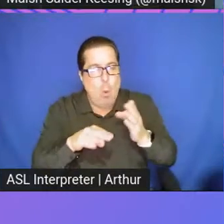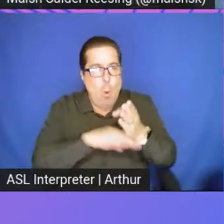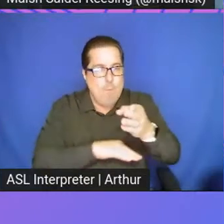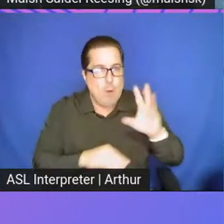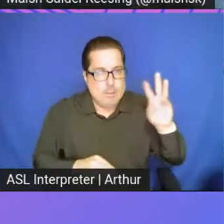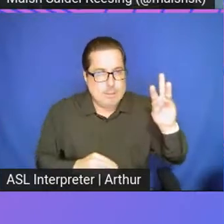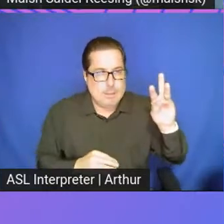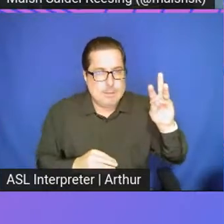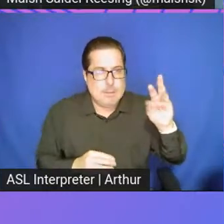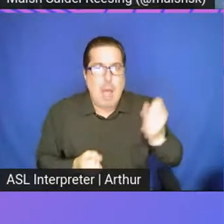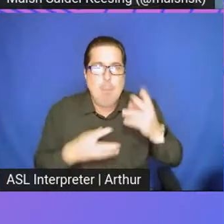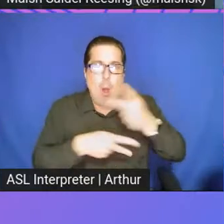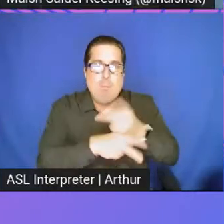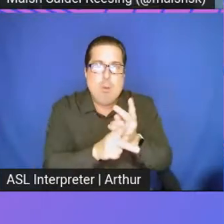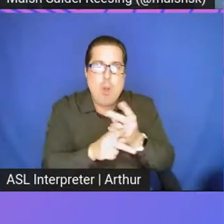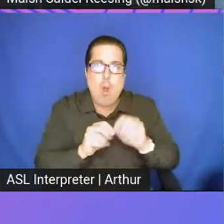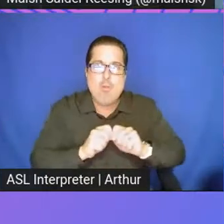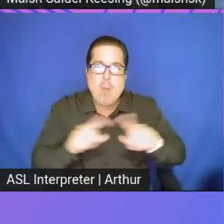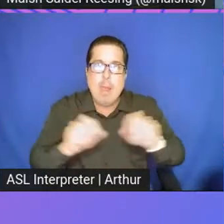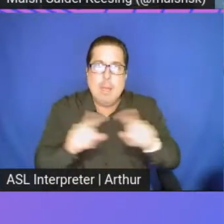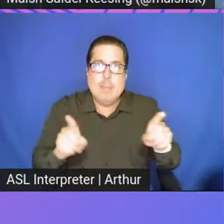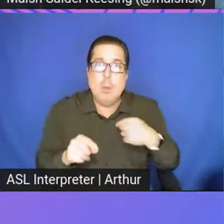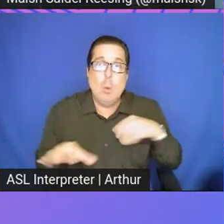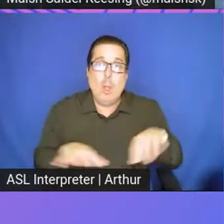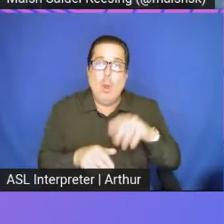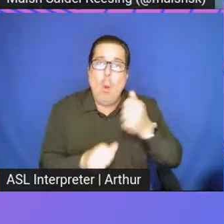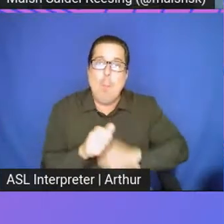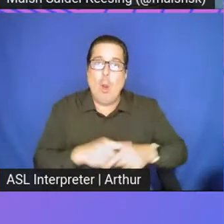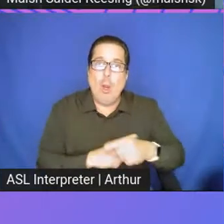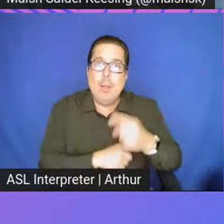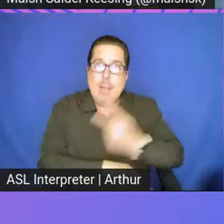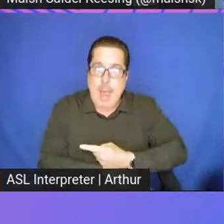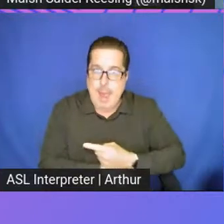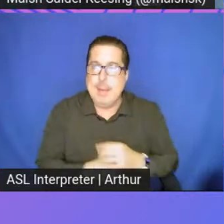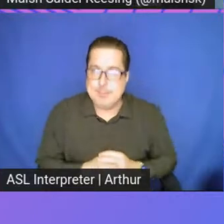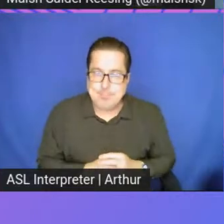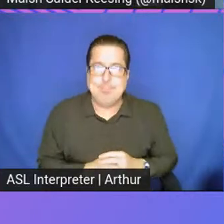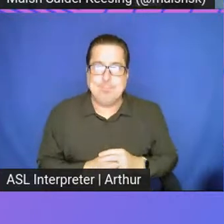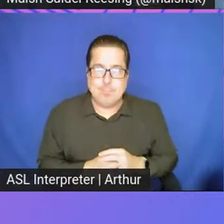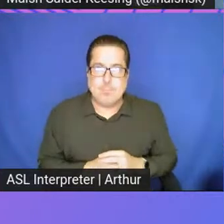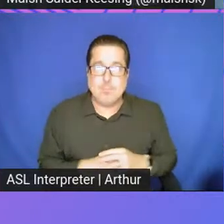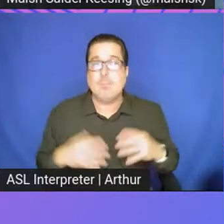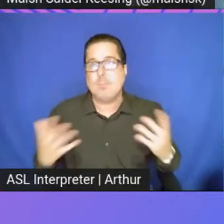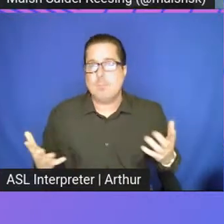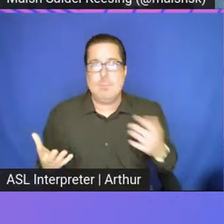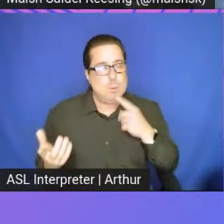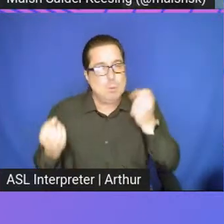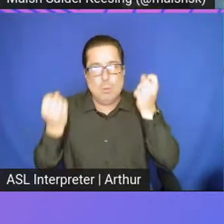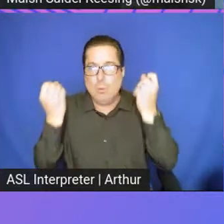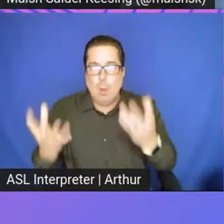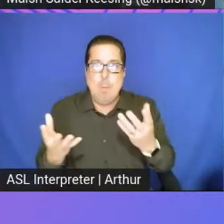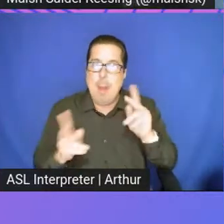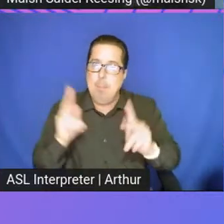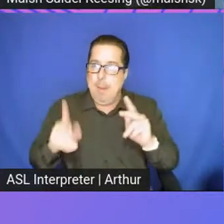many production releases we do per day. And so many people were critical